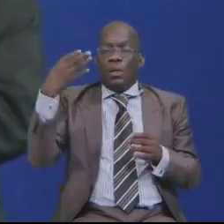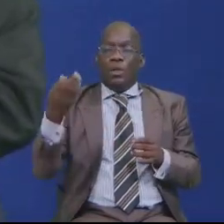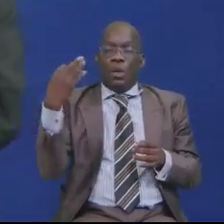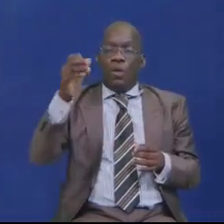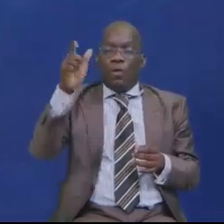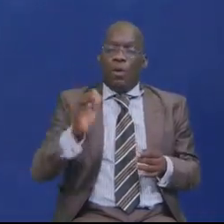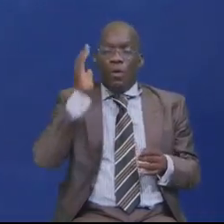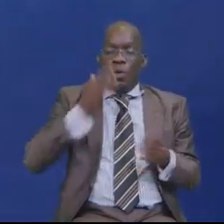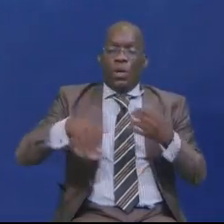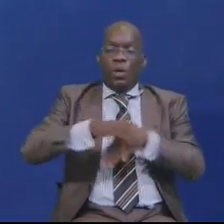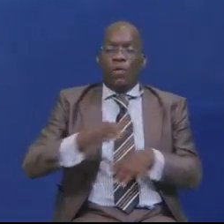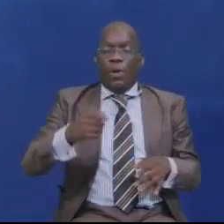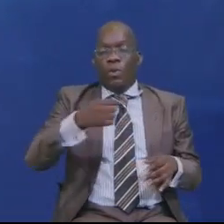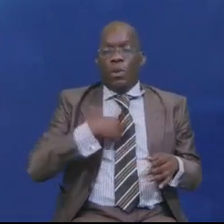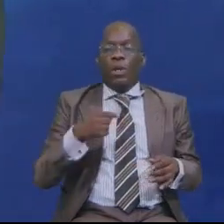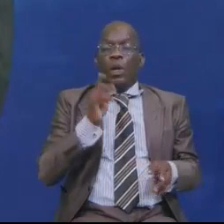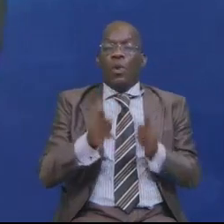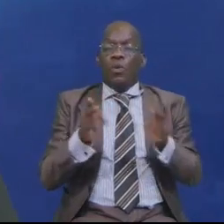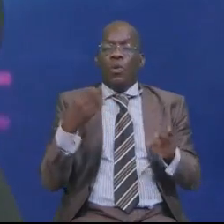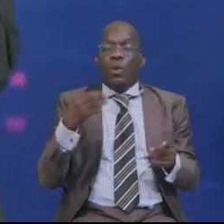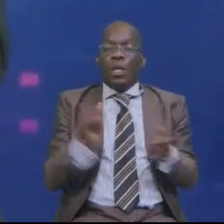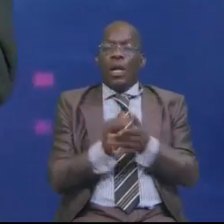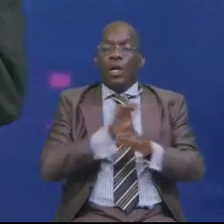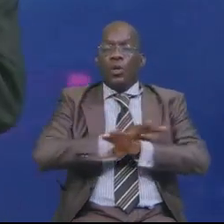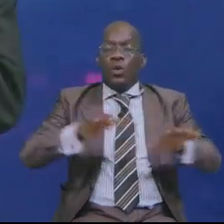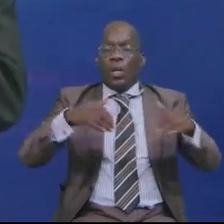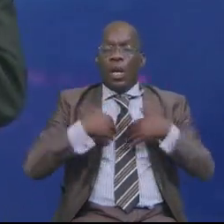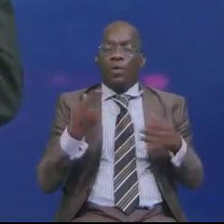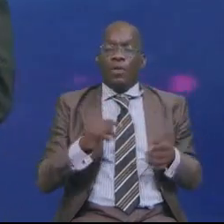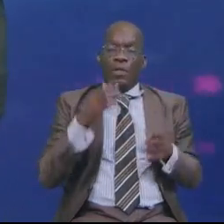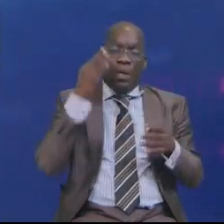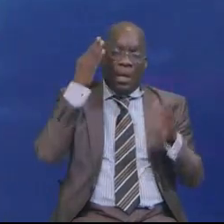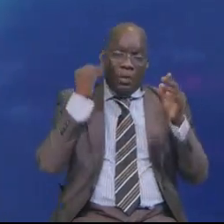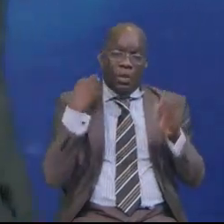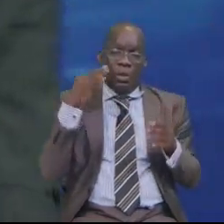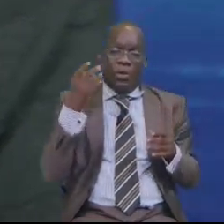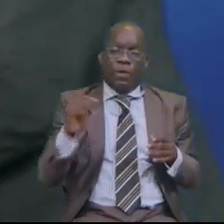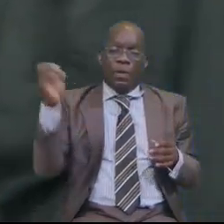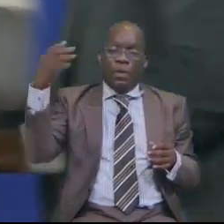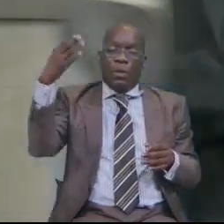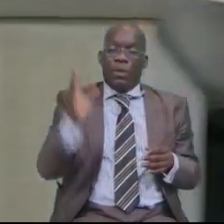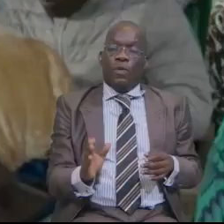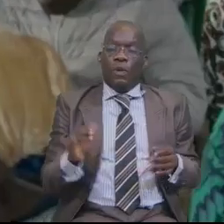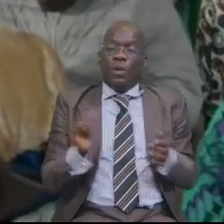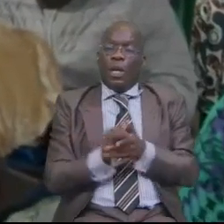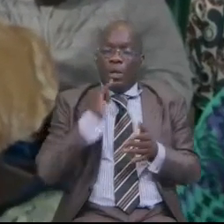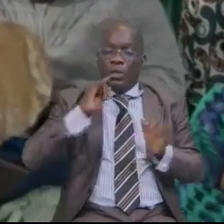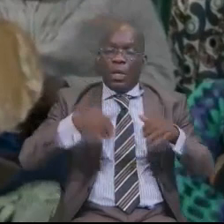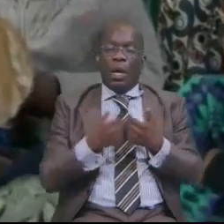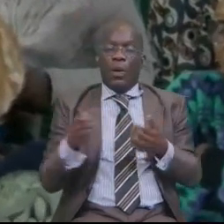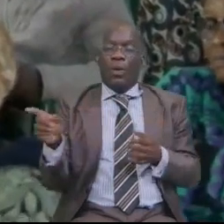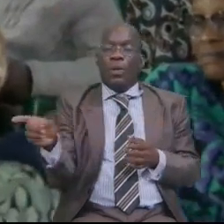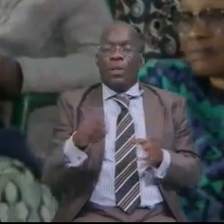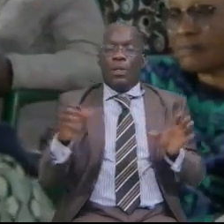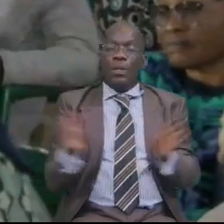people today who do not really have the experience of the grace of God, that's how they take the grace of God.